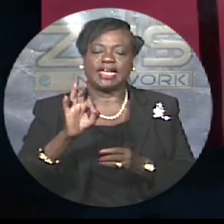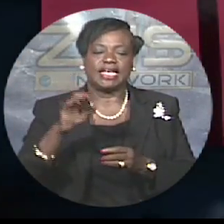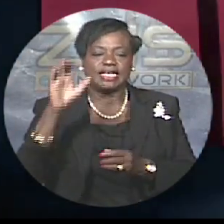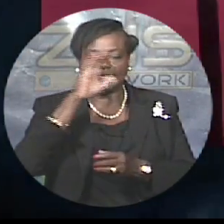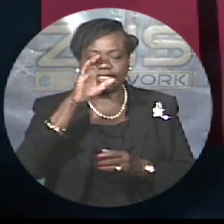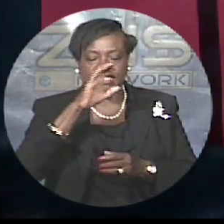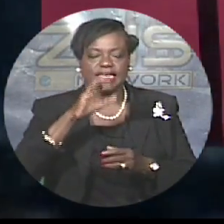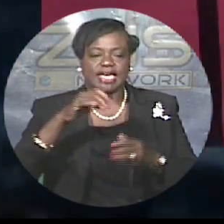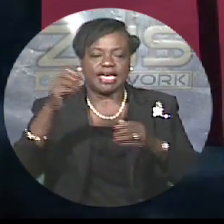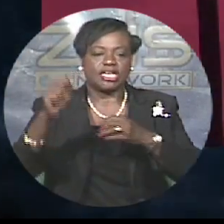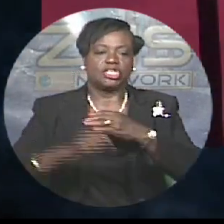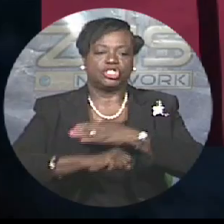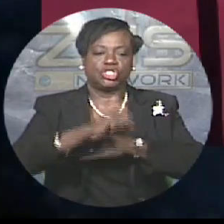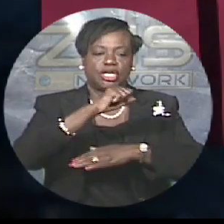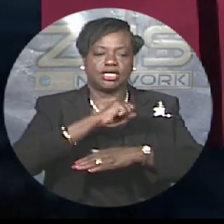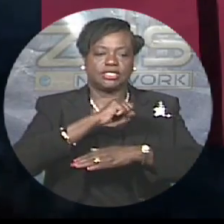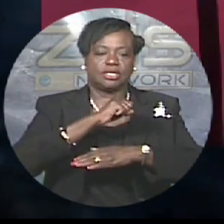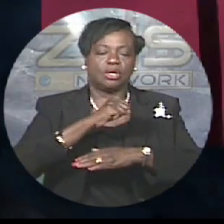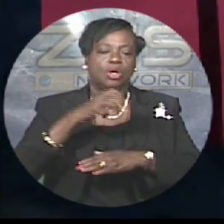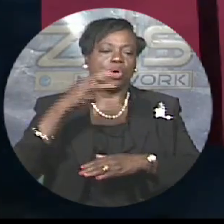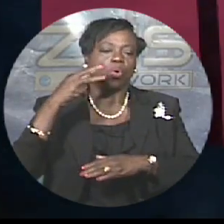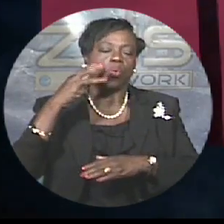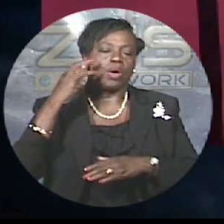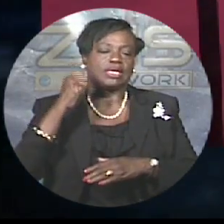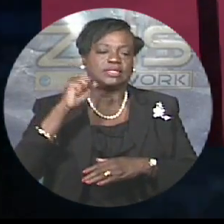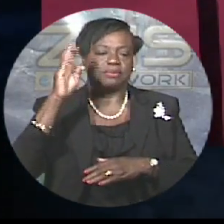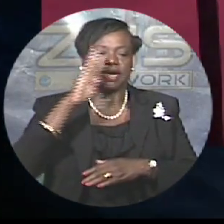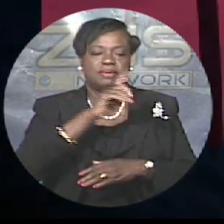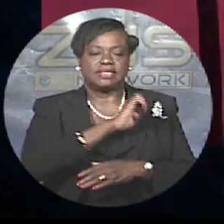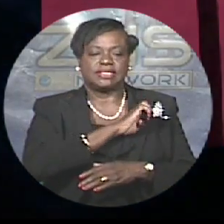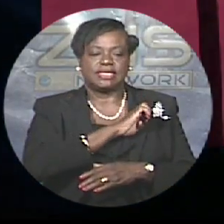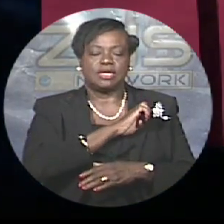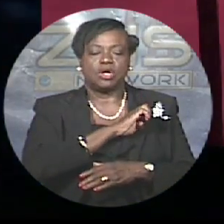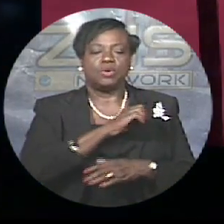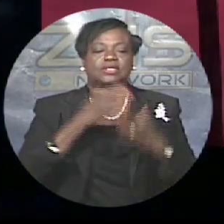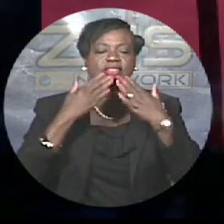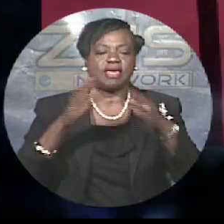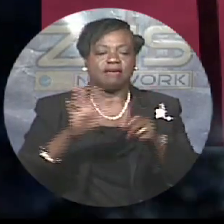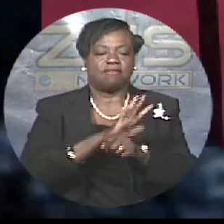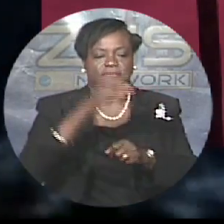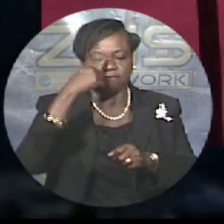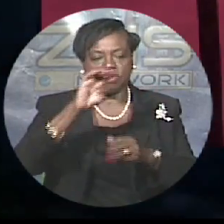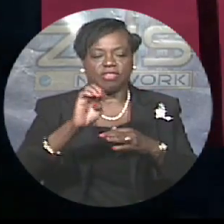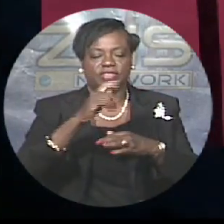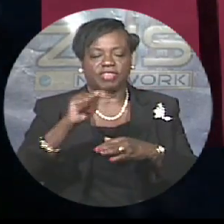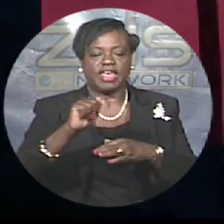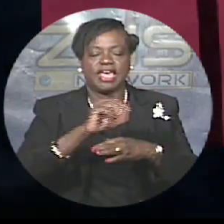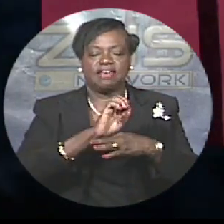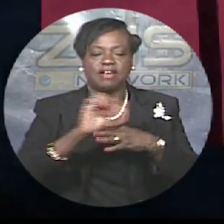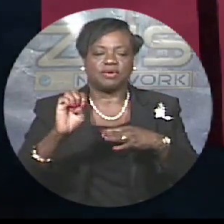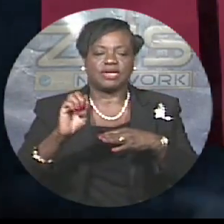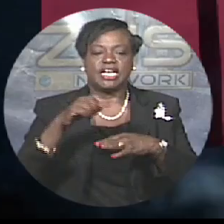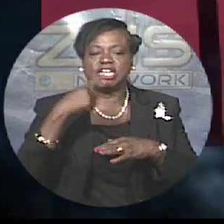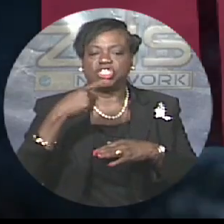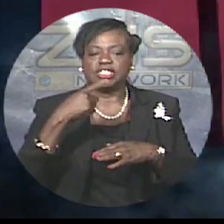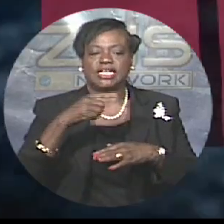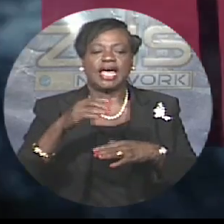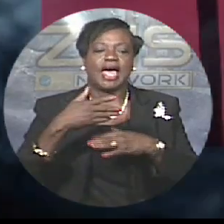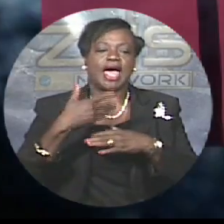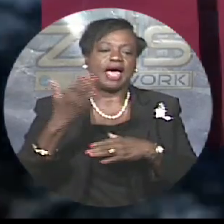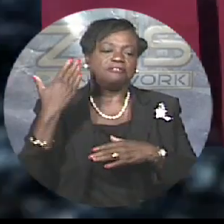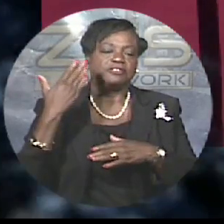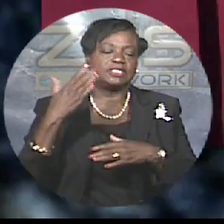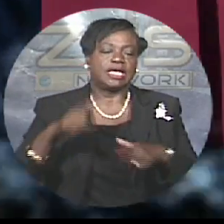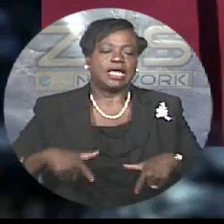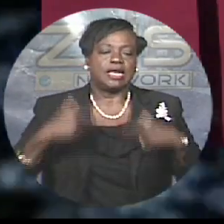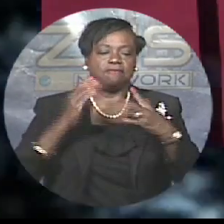Center is Acklands resident Brenda Demostine, who is grateful for the voluntary evacuation. She says after having lived through Hurricane